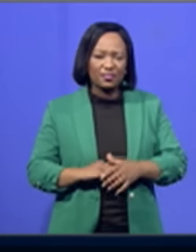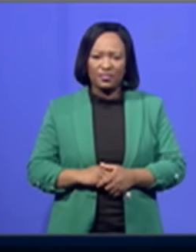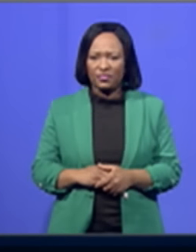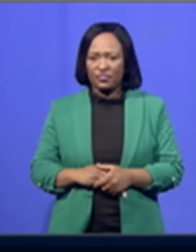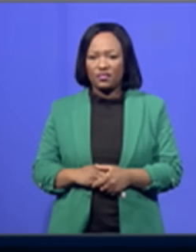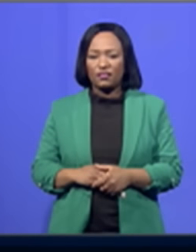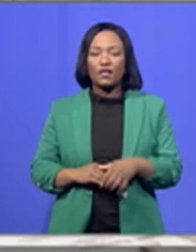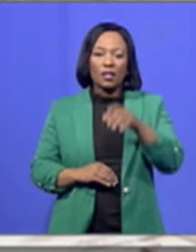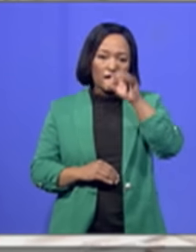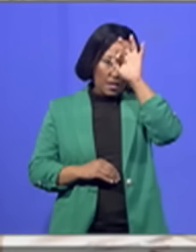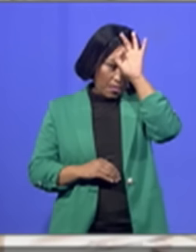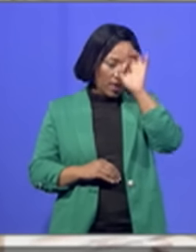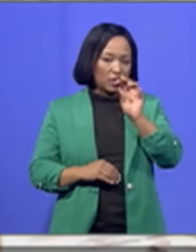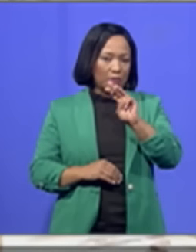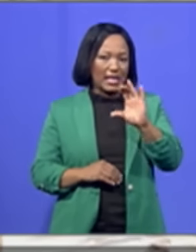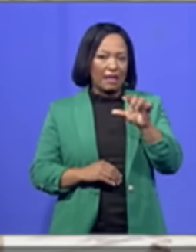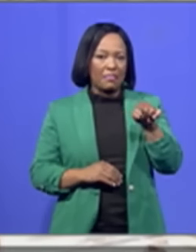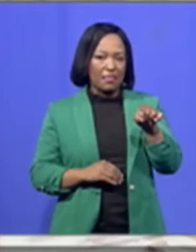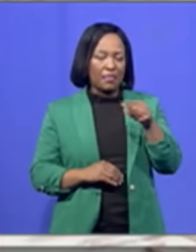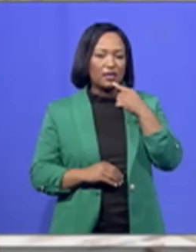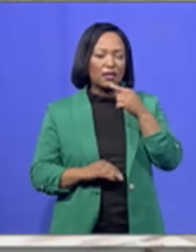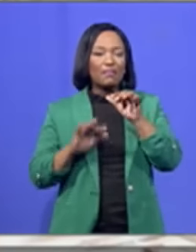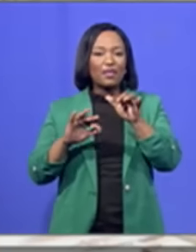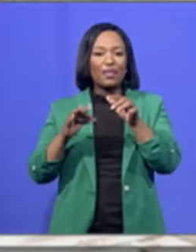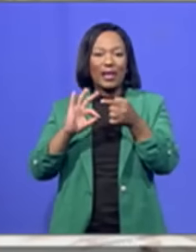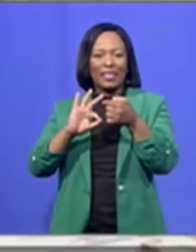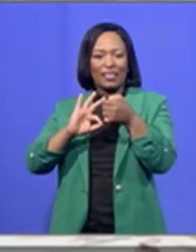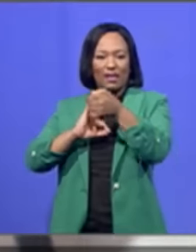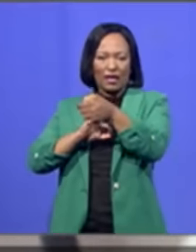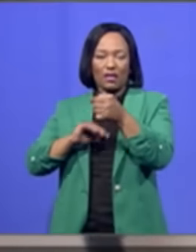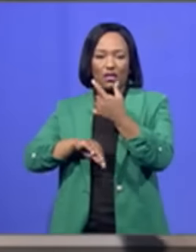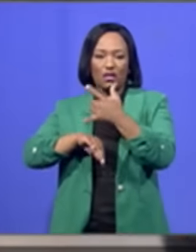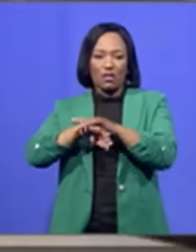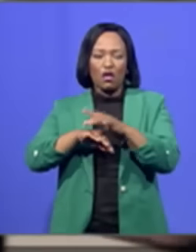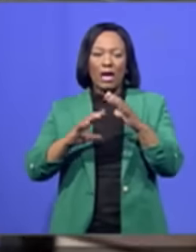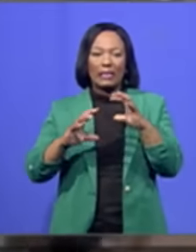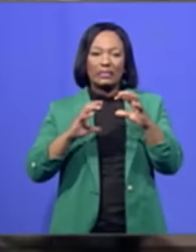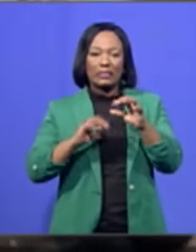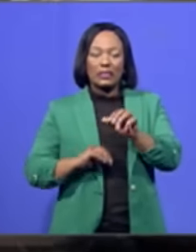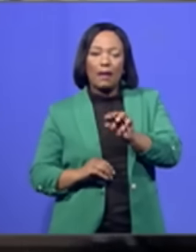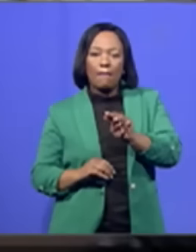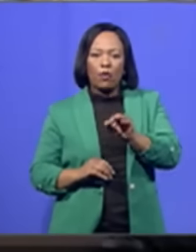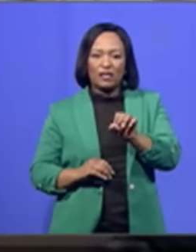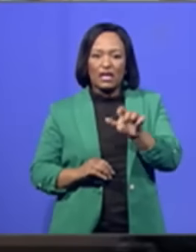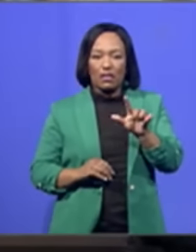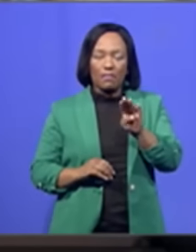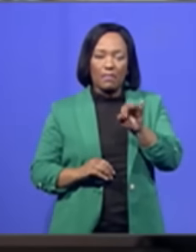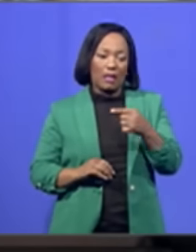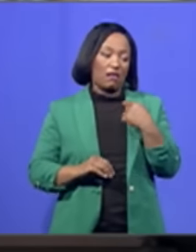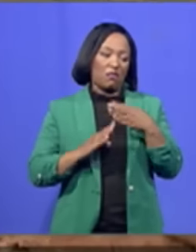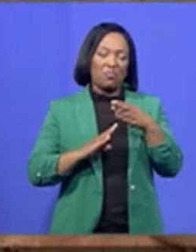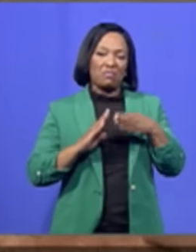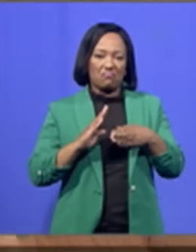Maphodisa Western Cape a kgonthišitše gore batho ba bararo ba hlokofetše nakong ya dikgohlano ka Mossel Bay mo mafelong a beke.